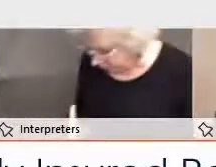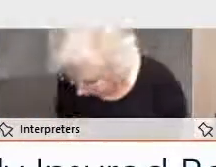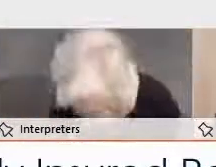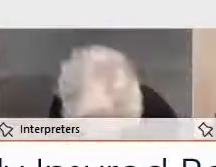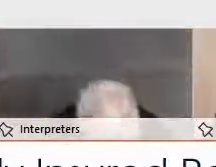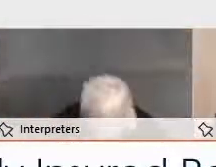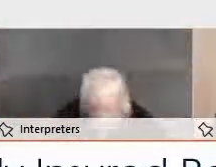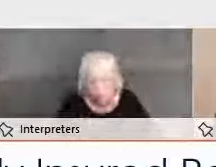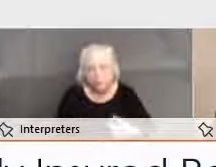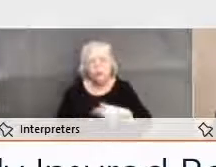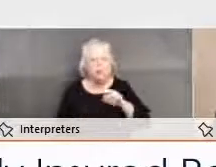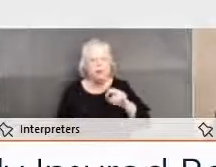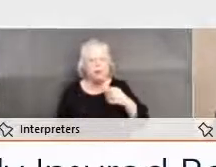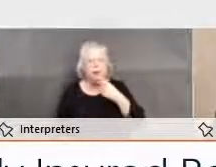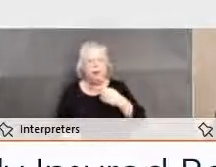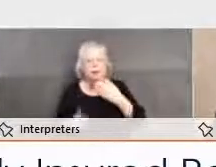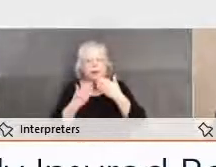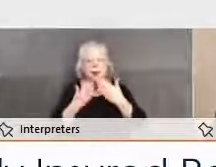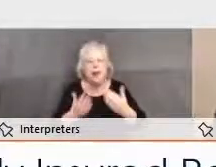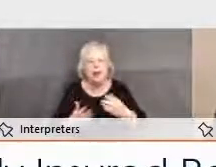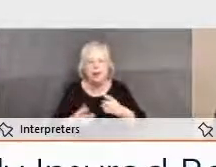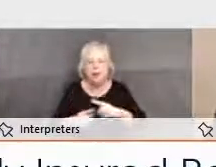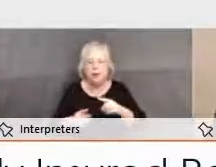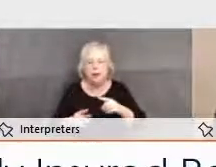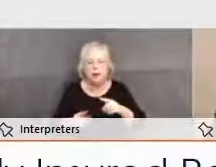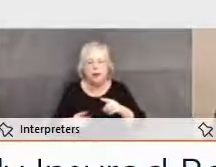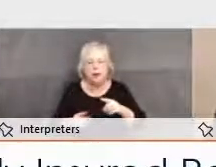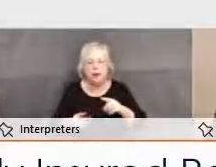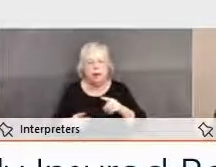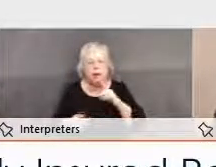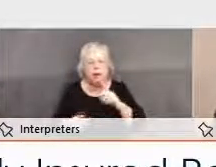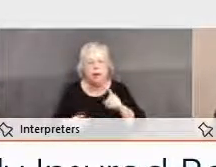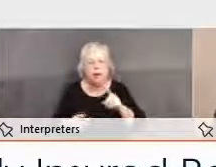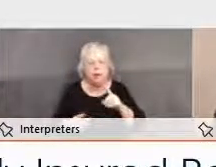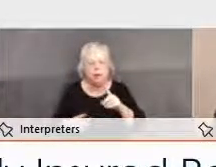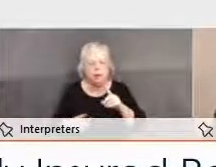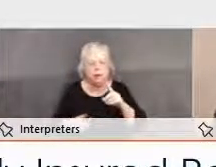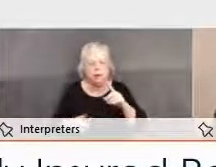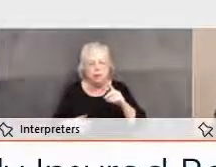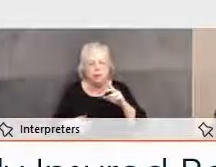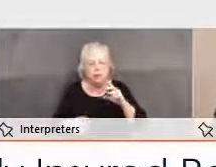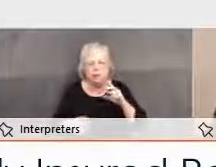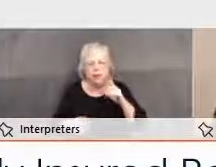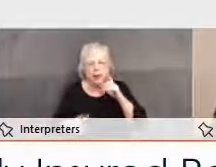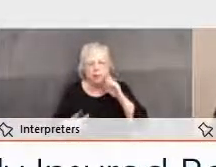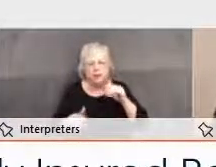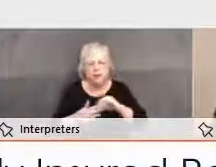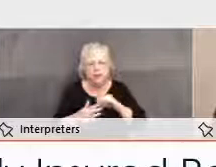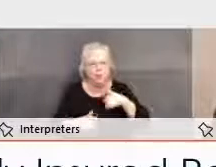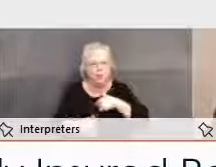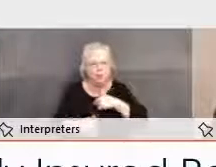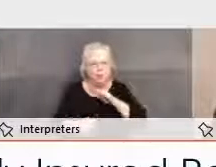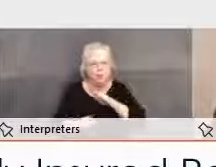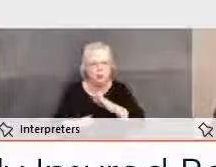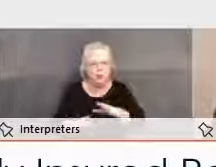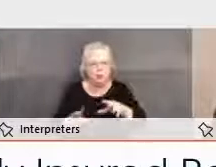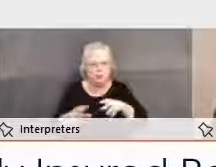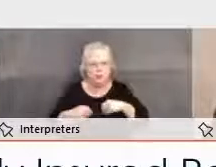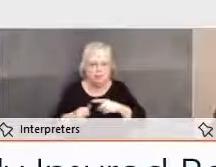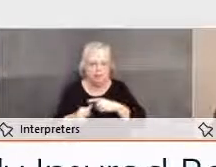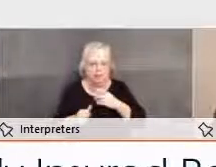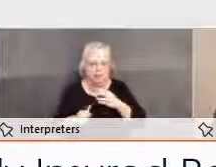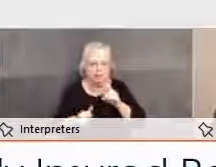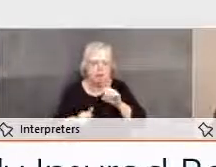clients have the expectation that we will never accept the initial offer, and so we want it to be better, and they came back